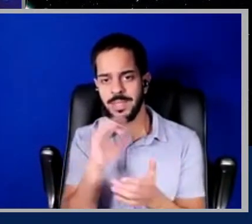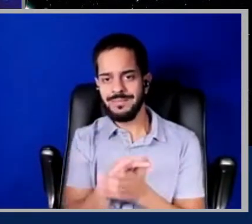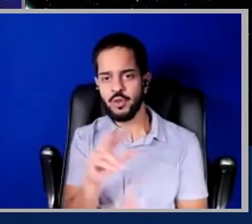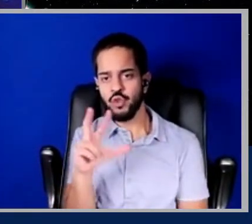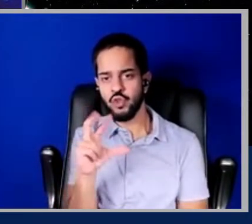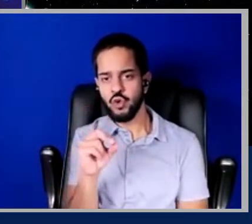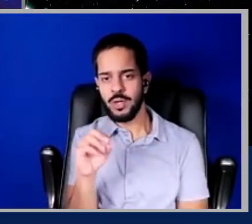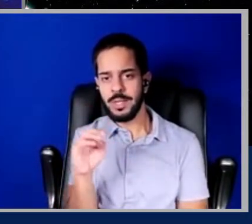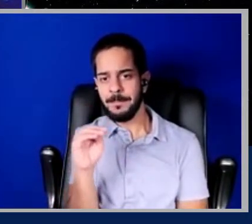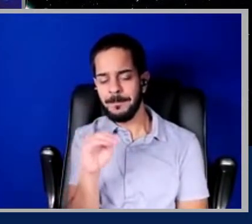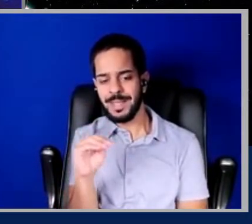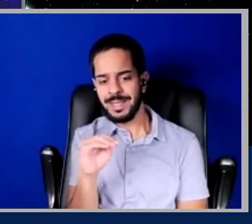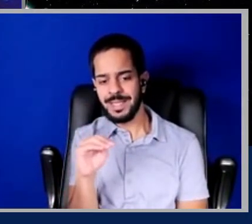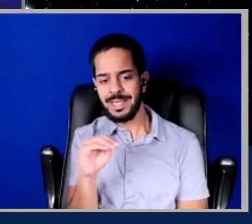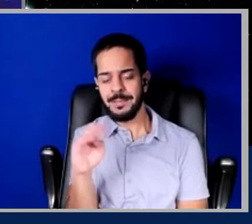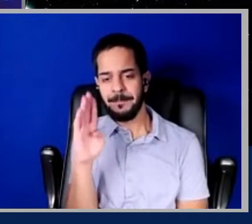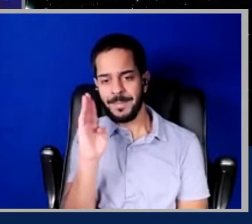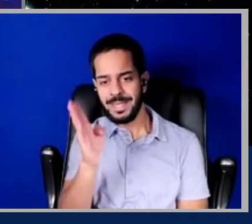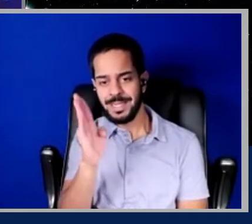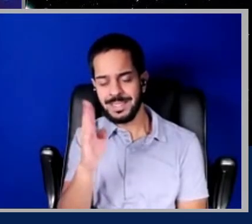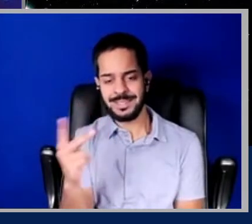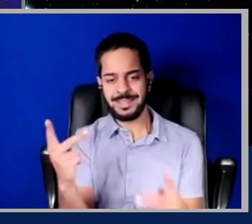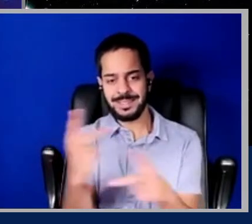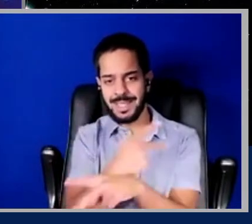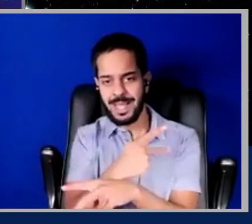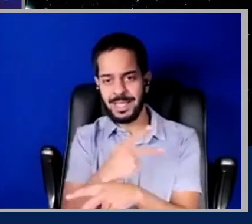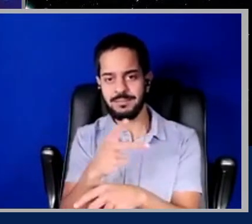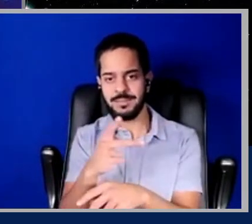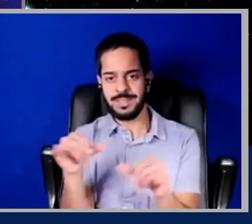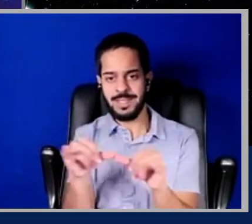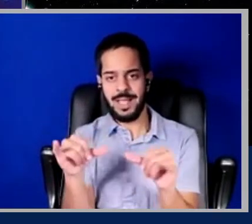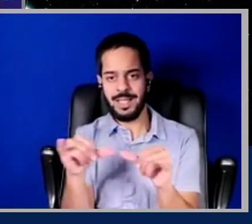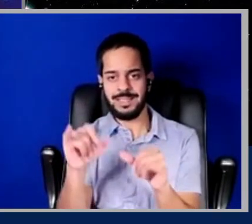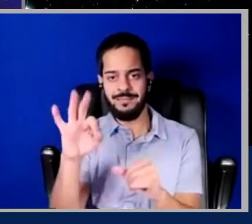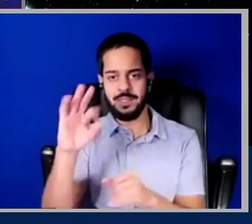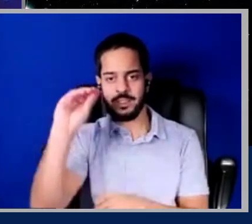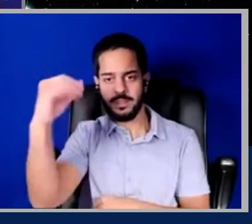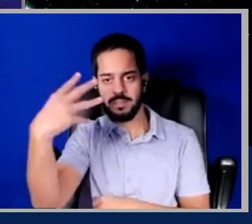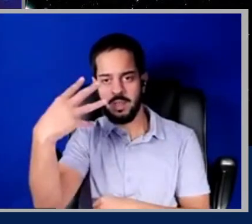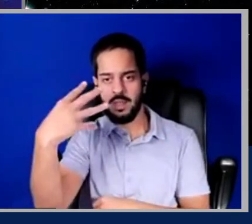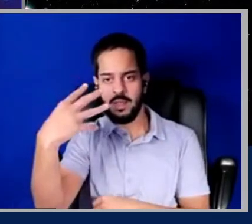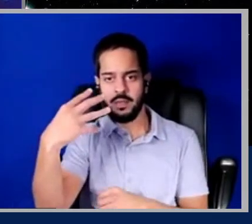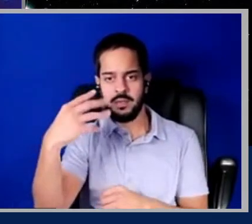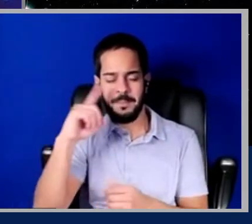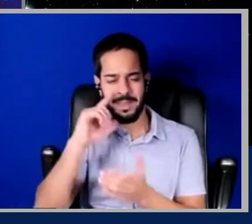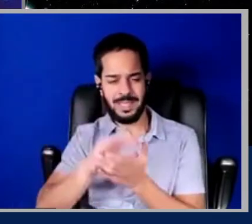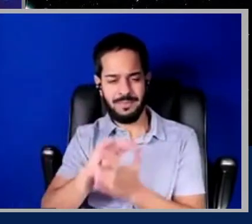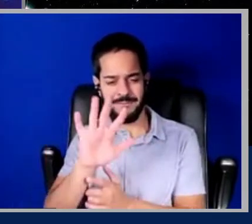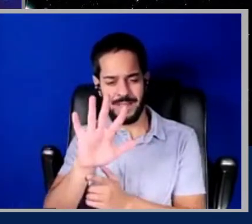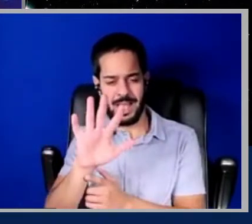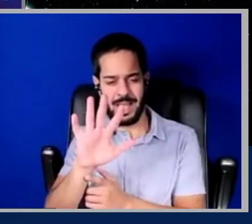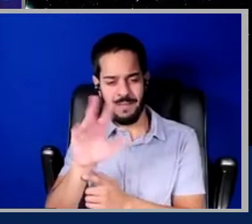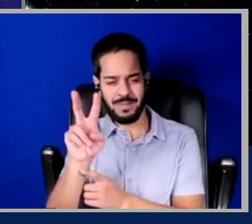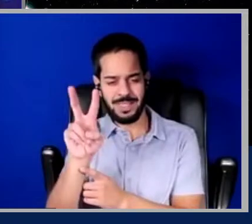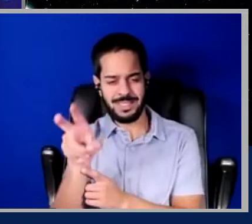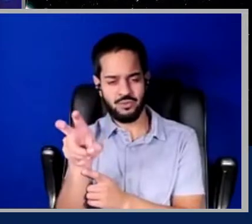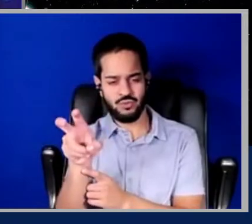billion times the surface area of our sun. So, okay. and it was only like 5